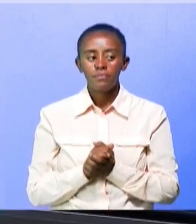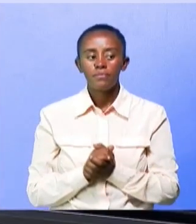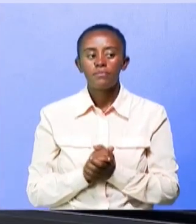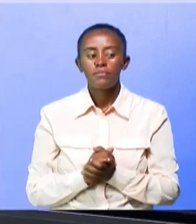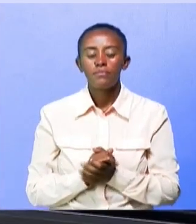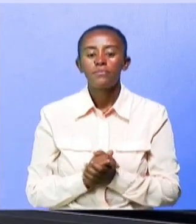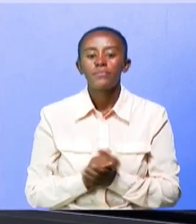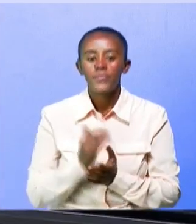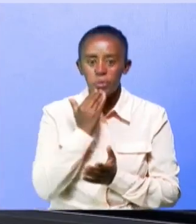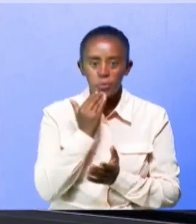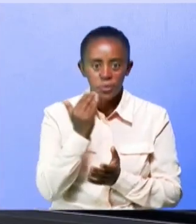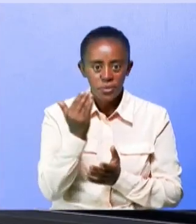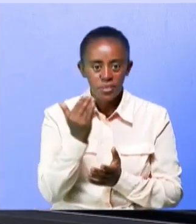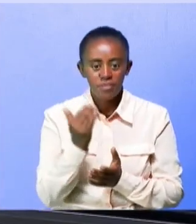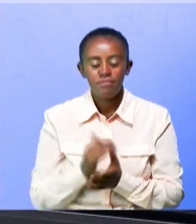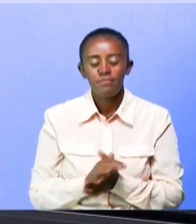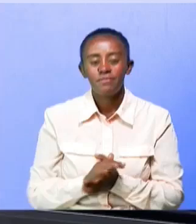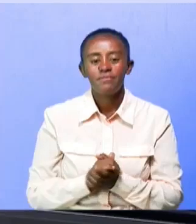Good.